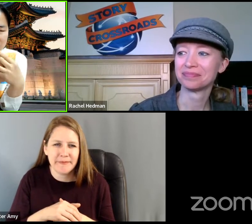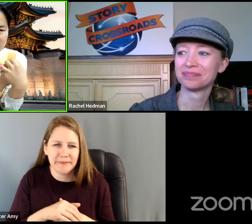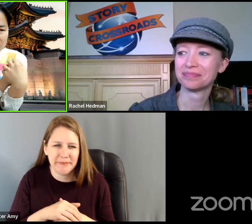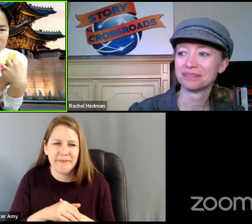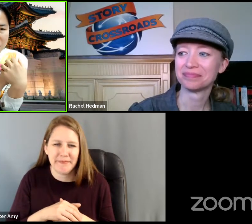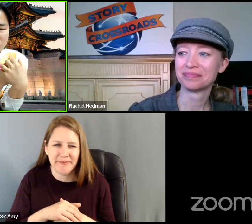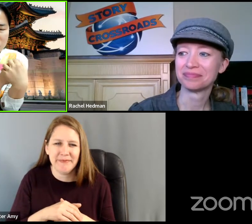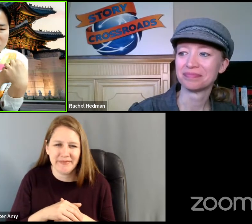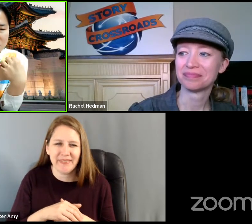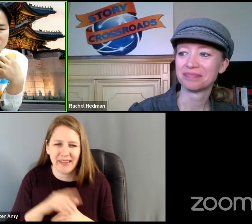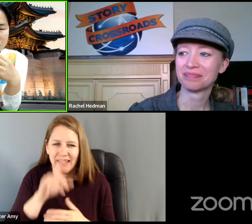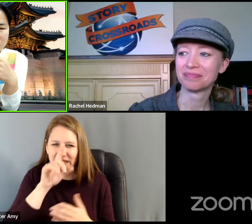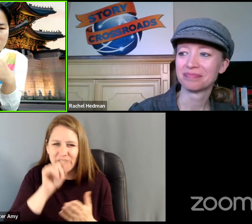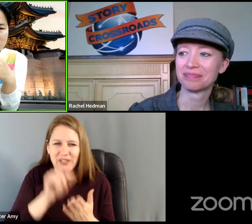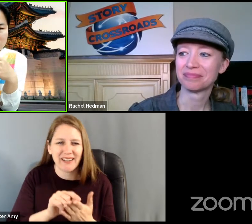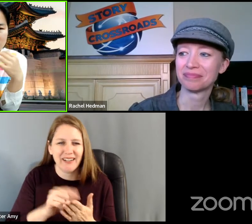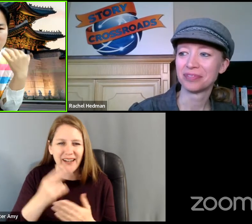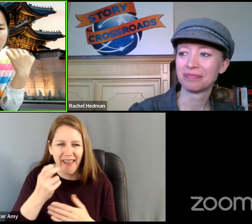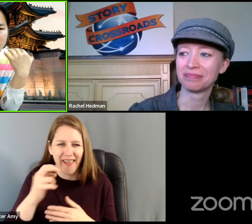That's because